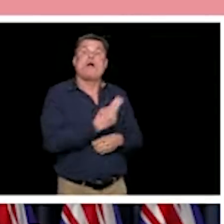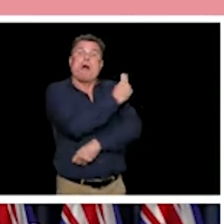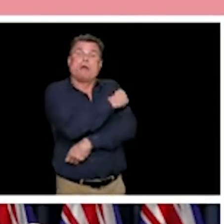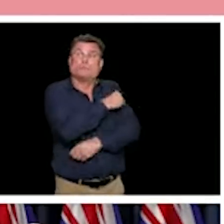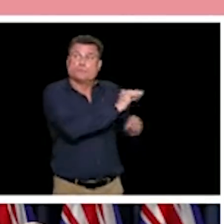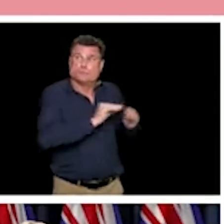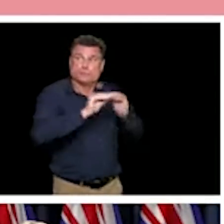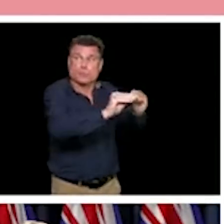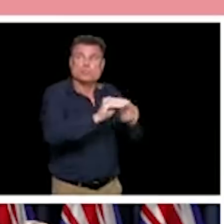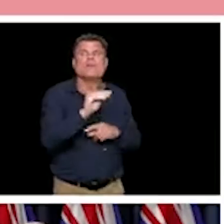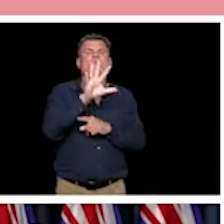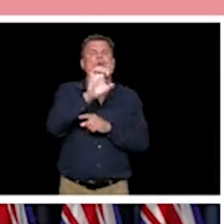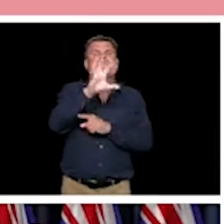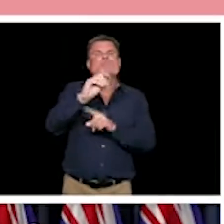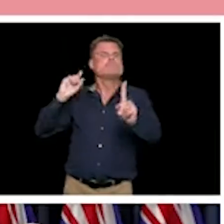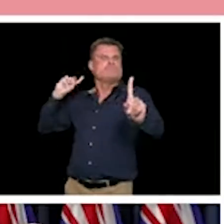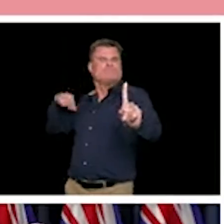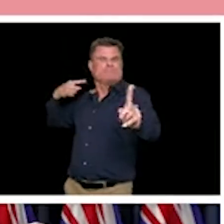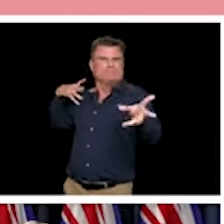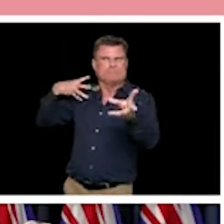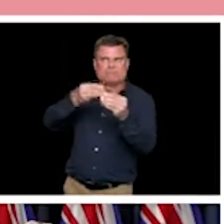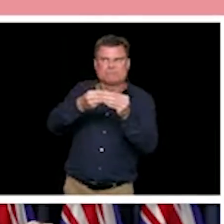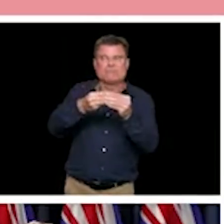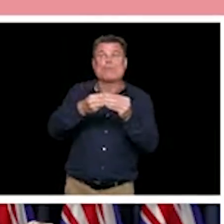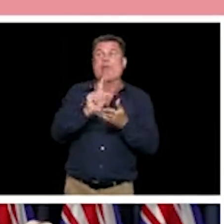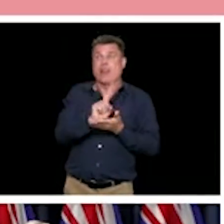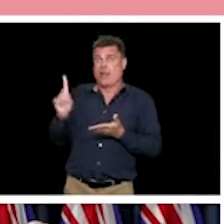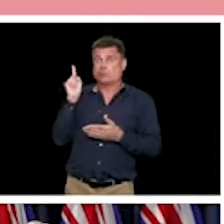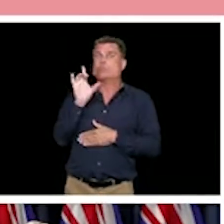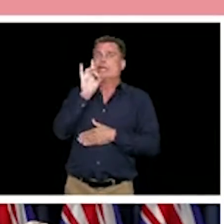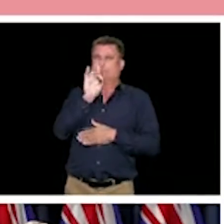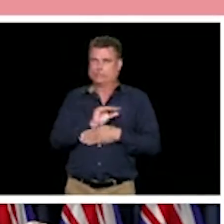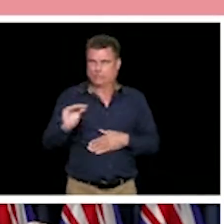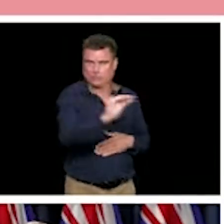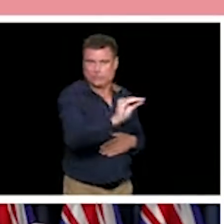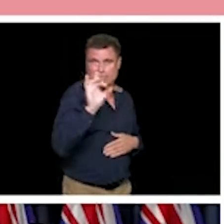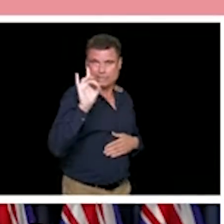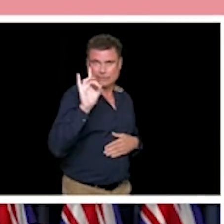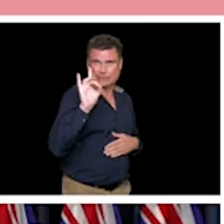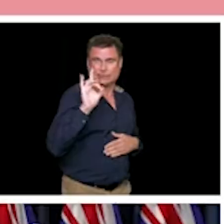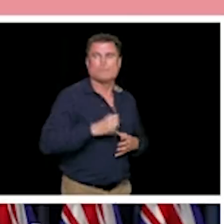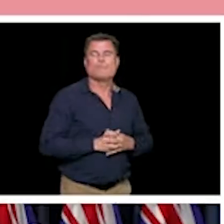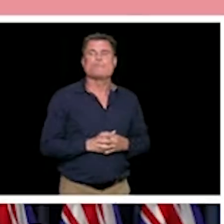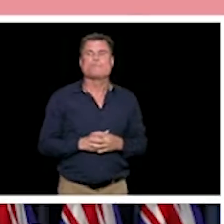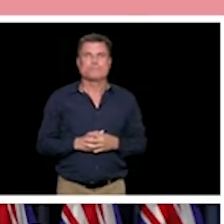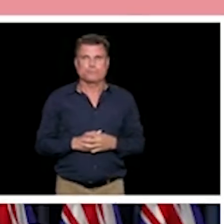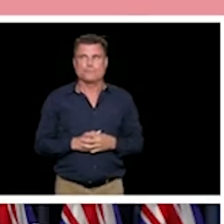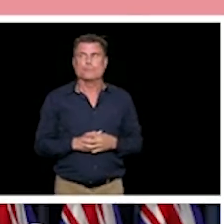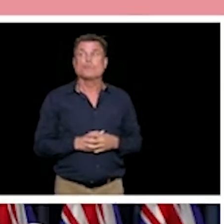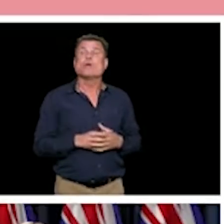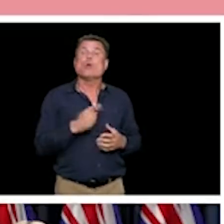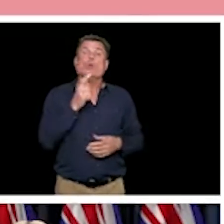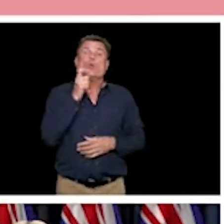550 people now who've been hospitalized, 8 new people. And again, the median age for hospitalization remains in the high